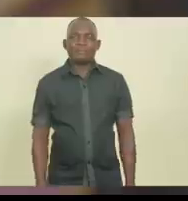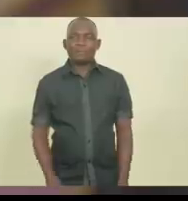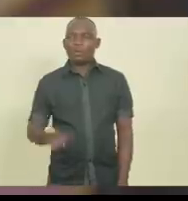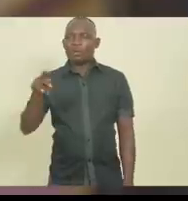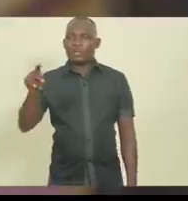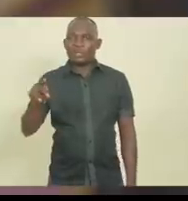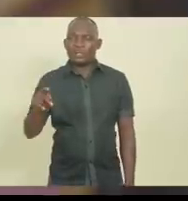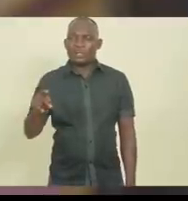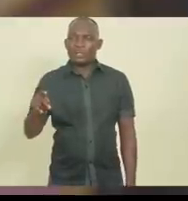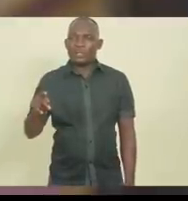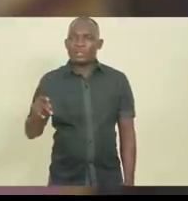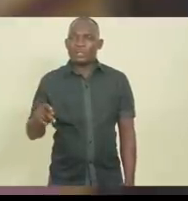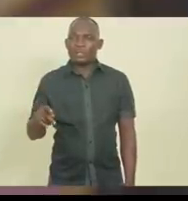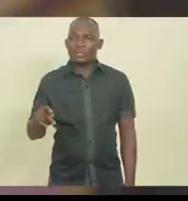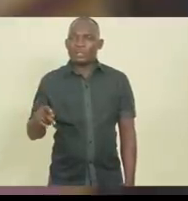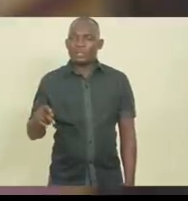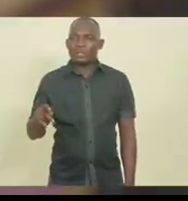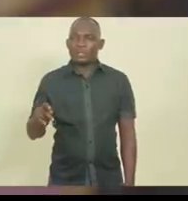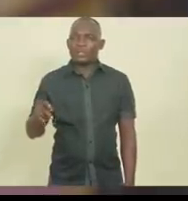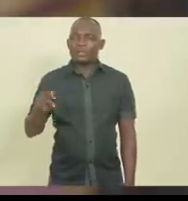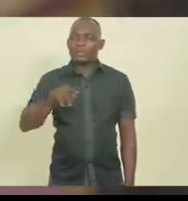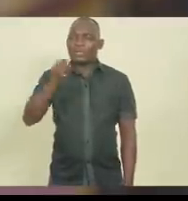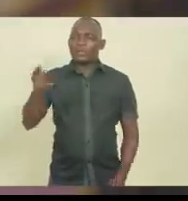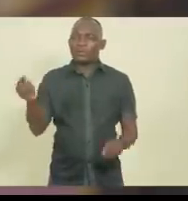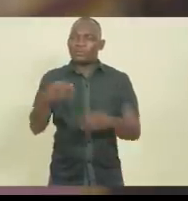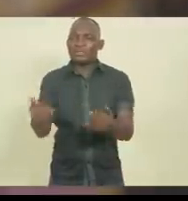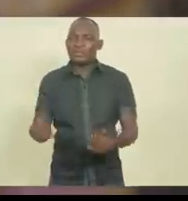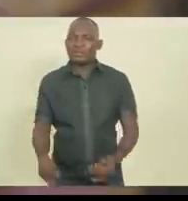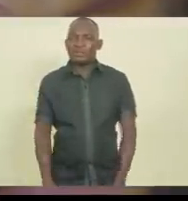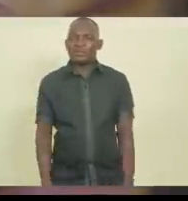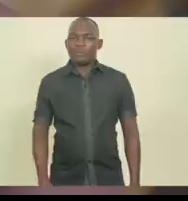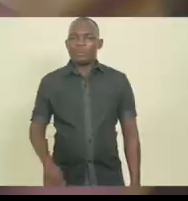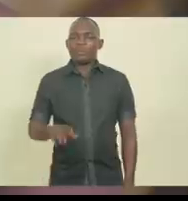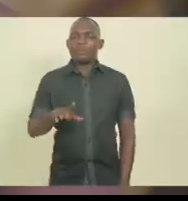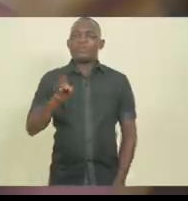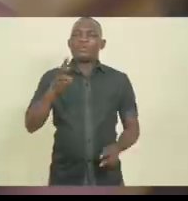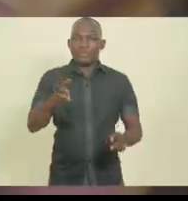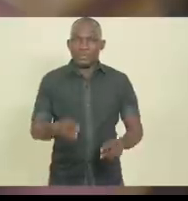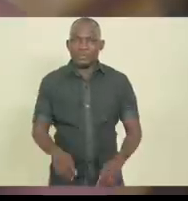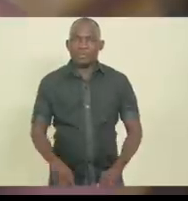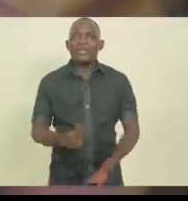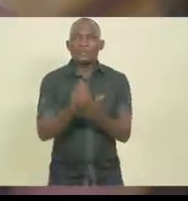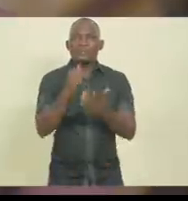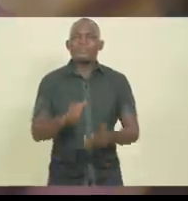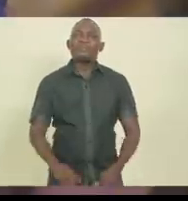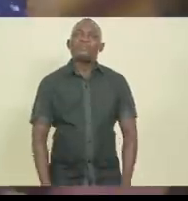Hello, Didi. Hello, madam. You have to get to the office now. I found a way to get down.